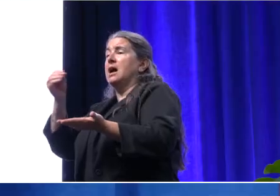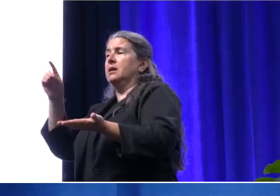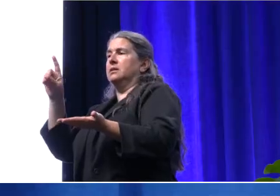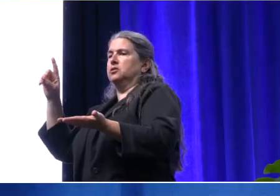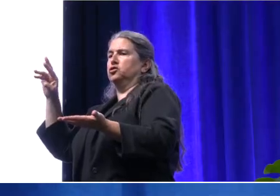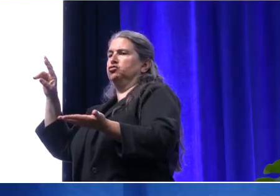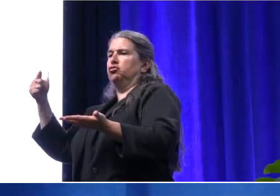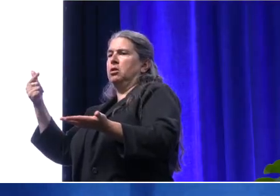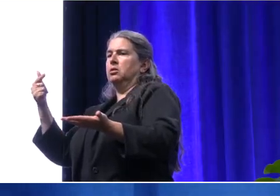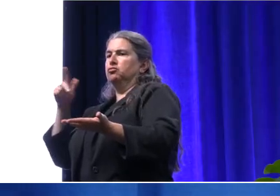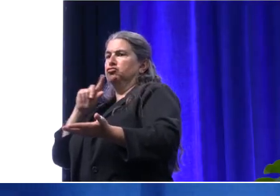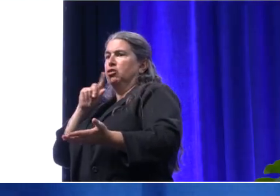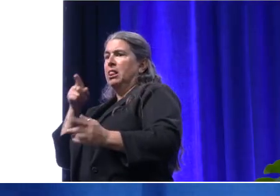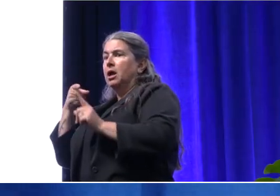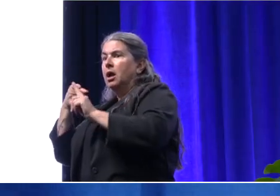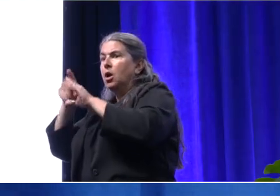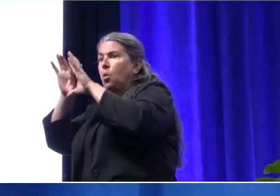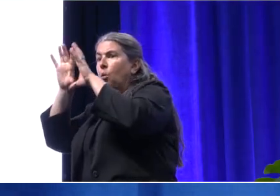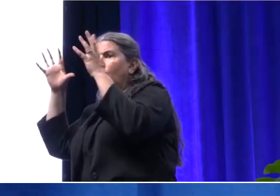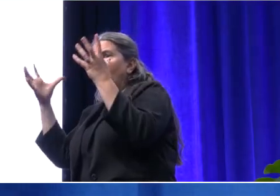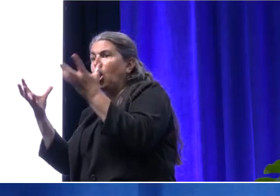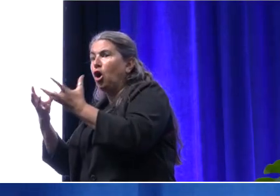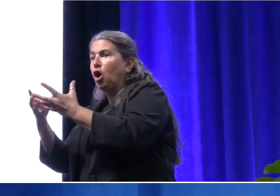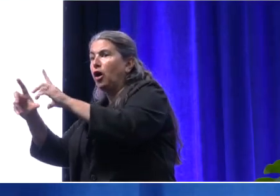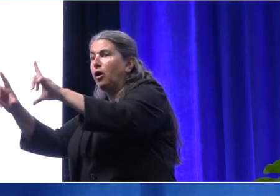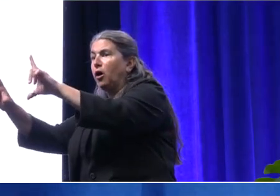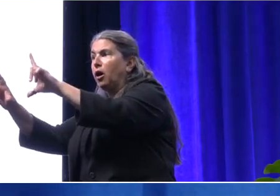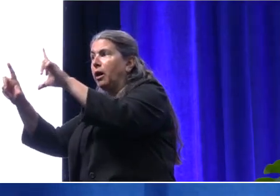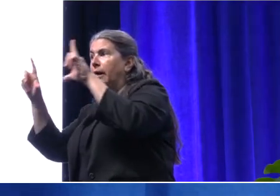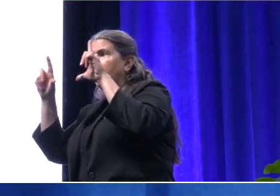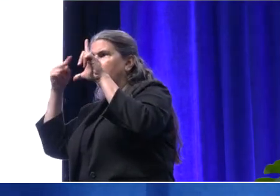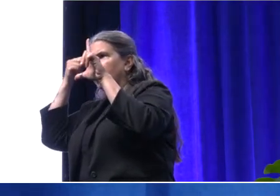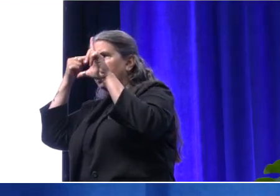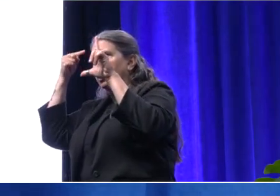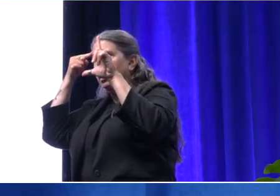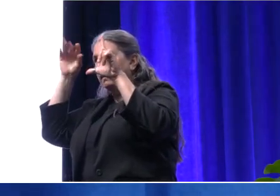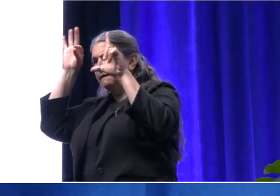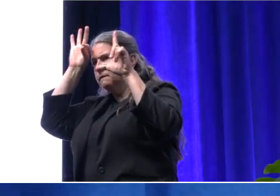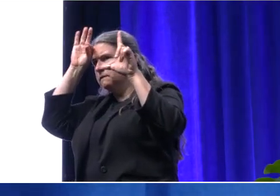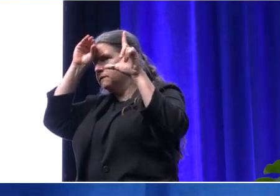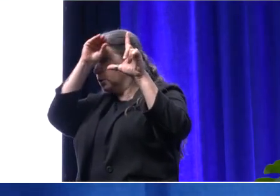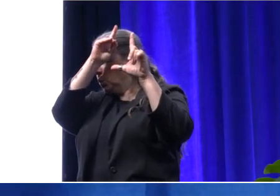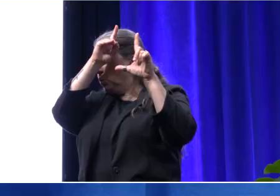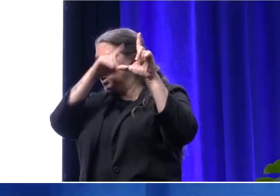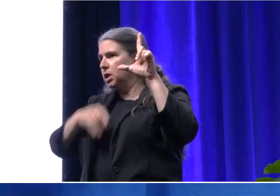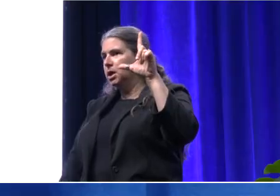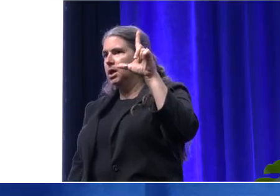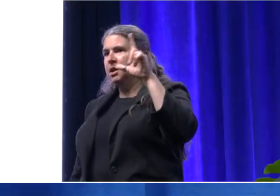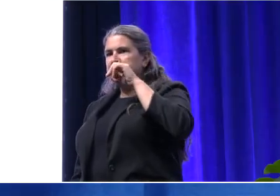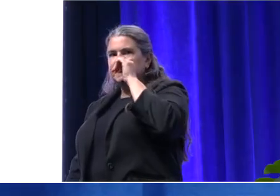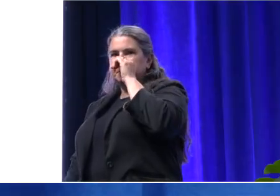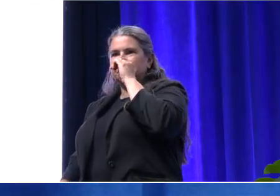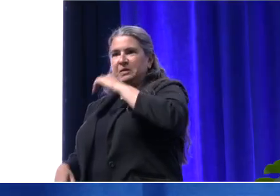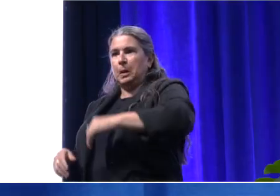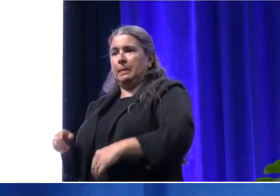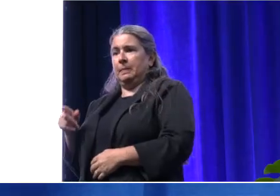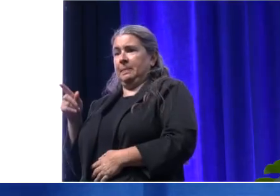world. All right. All these slides are already posted publicly. You're welcome to use them. They're public domain. You don't have to